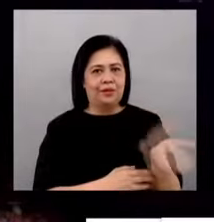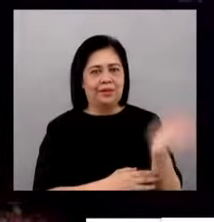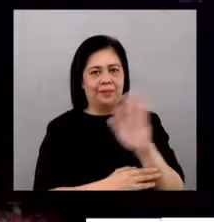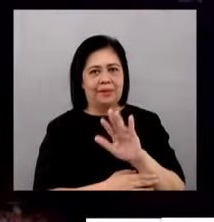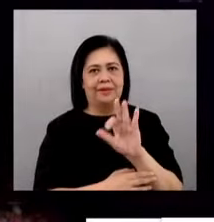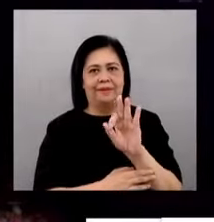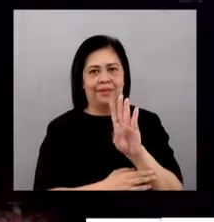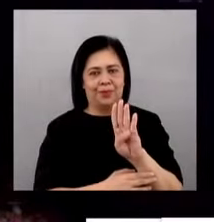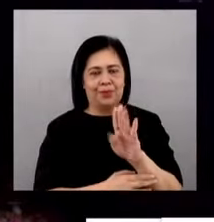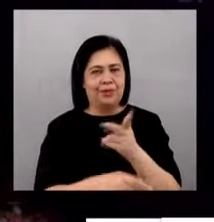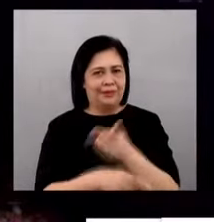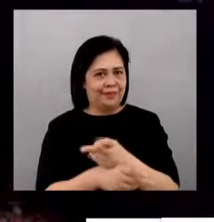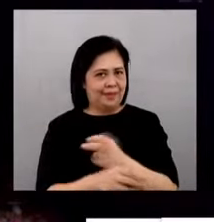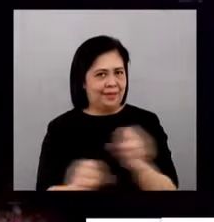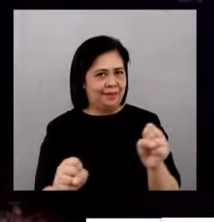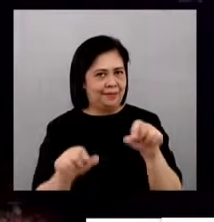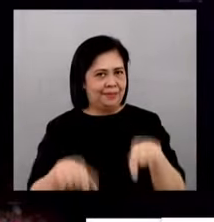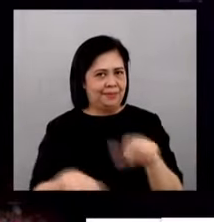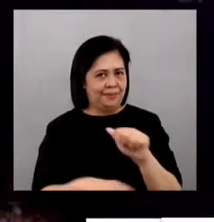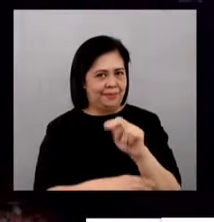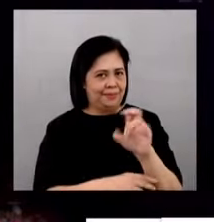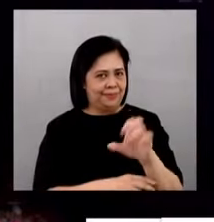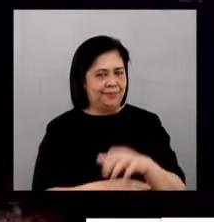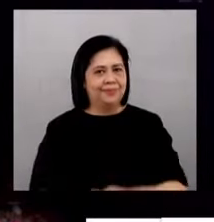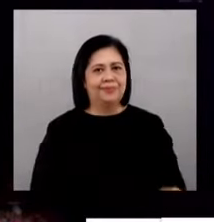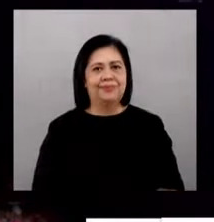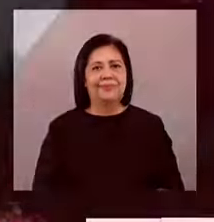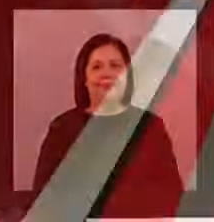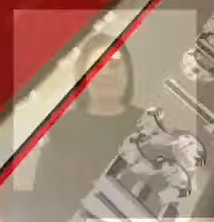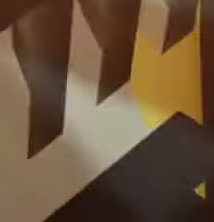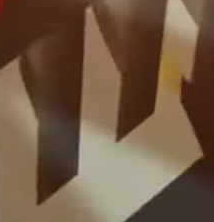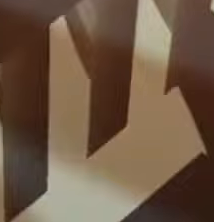Facebook. Keep safe. Keep it to you on ANC.